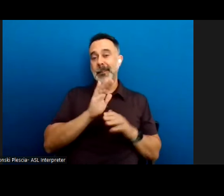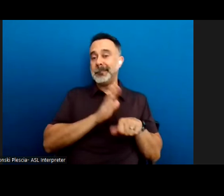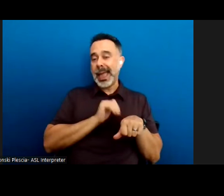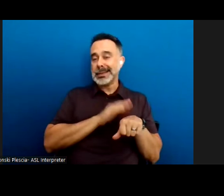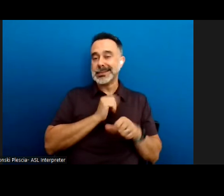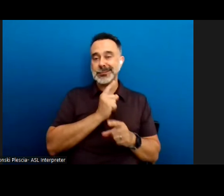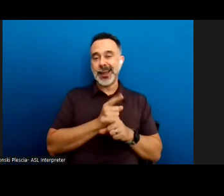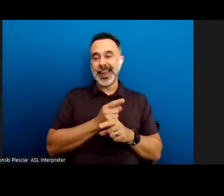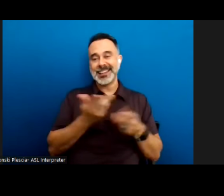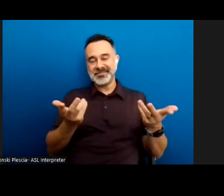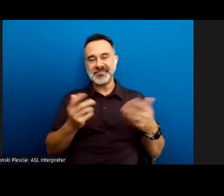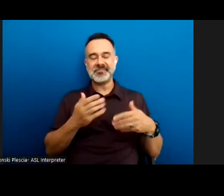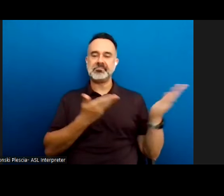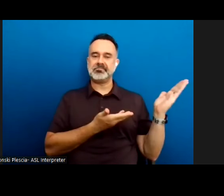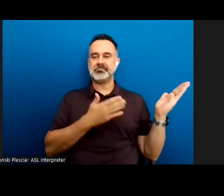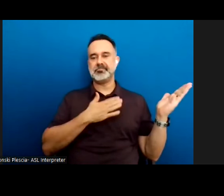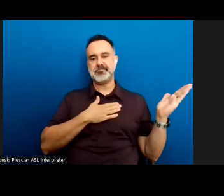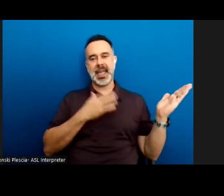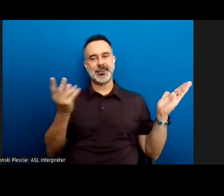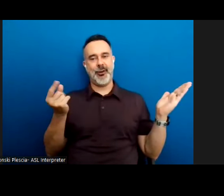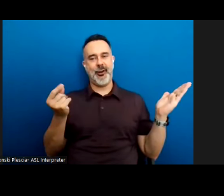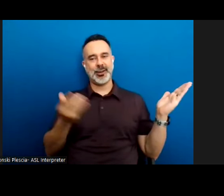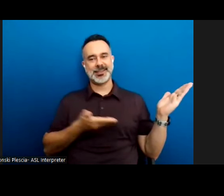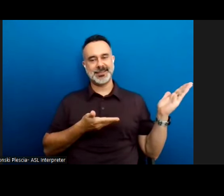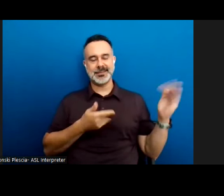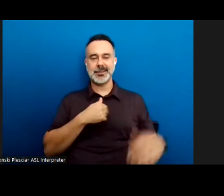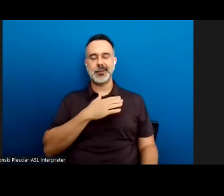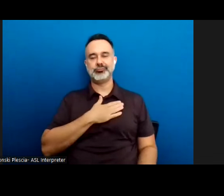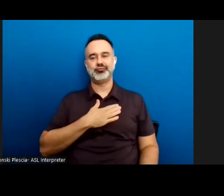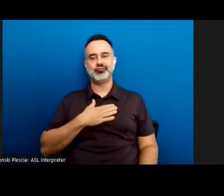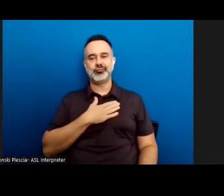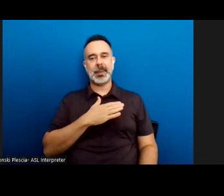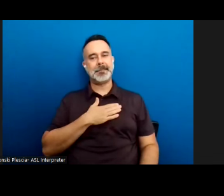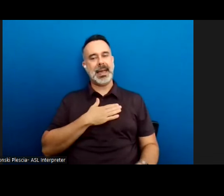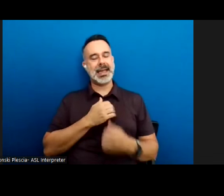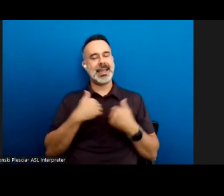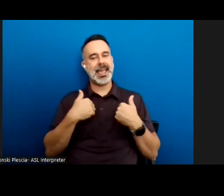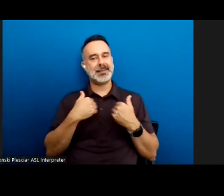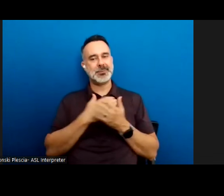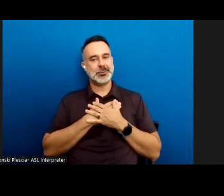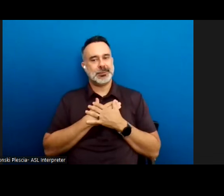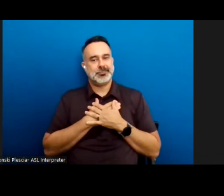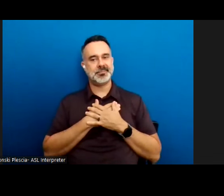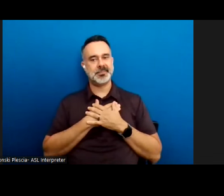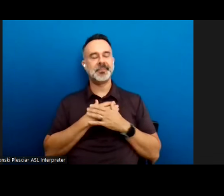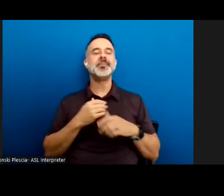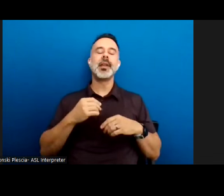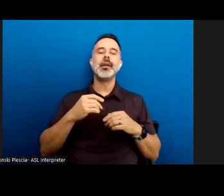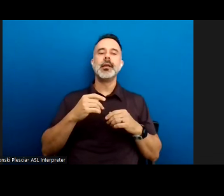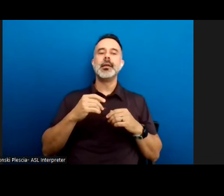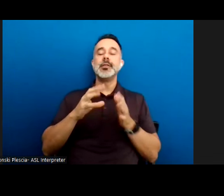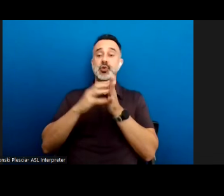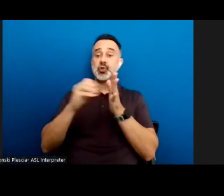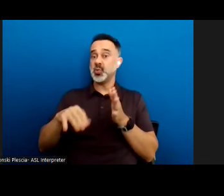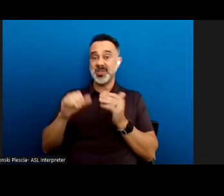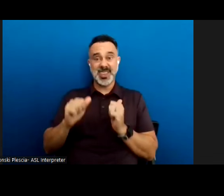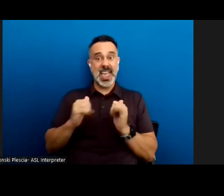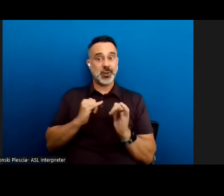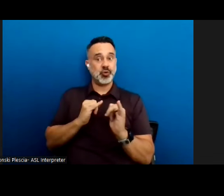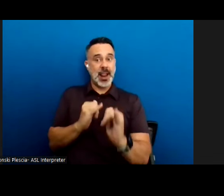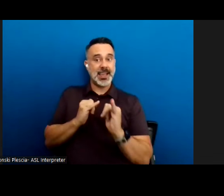And yeah, these are my dogs. So I really enjoy my animals. And I think students can relate to that.